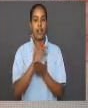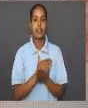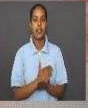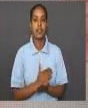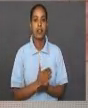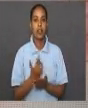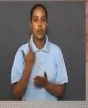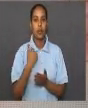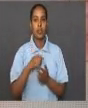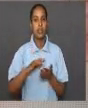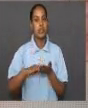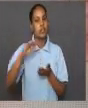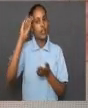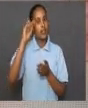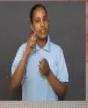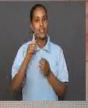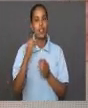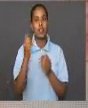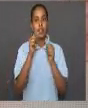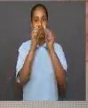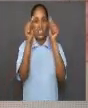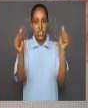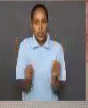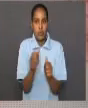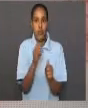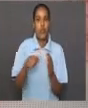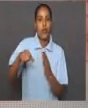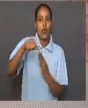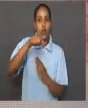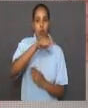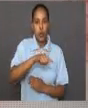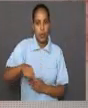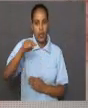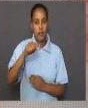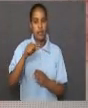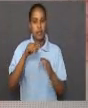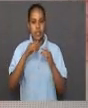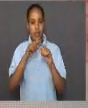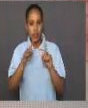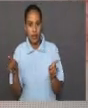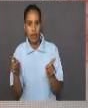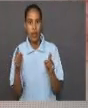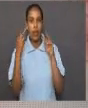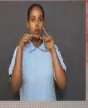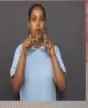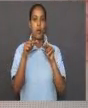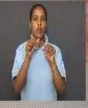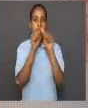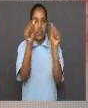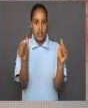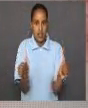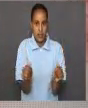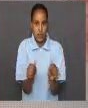lesson, we studied the shapes of orbitals. Specifically, we looked at the shapes